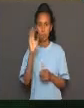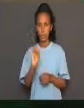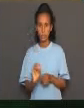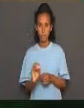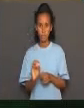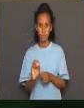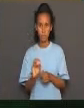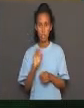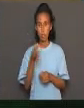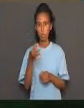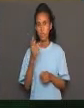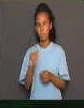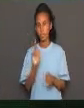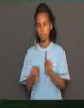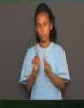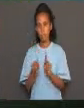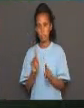23% of the population.